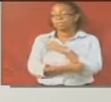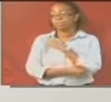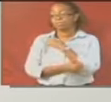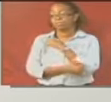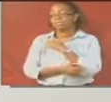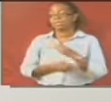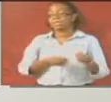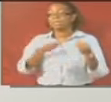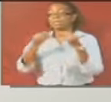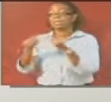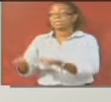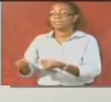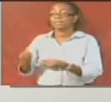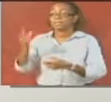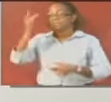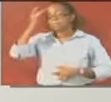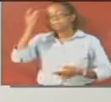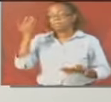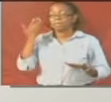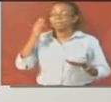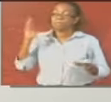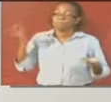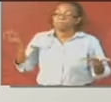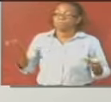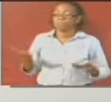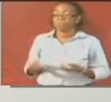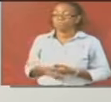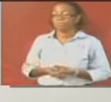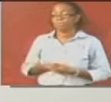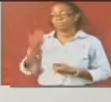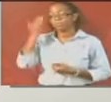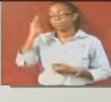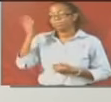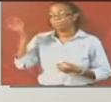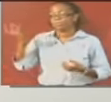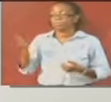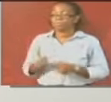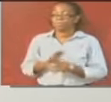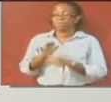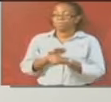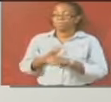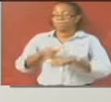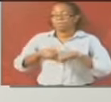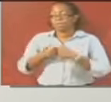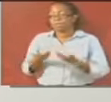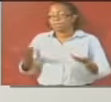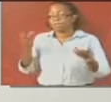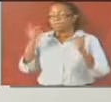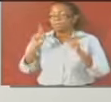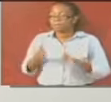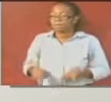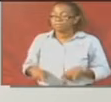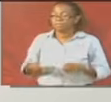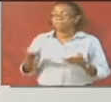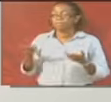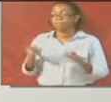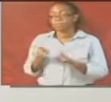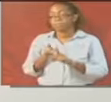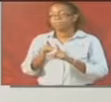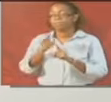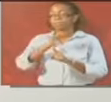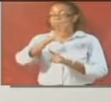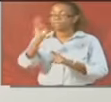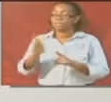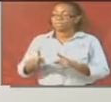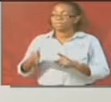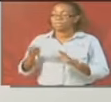via that means. We don't know at which point the individuals who have been identified would have